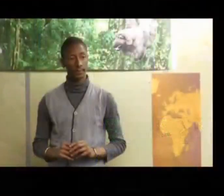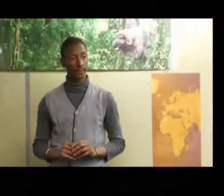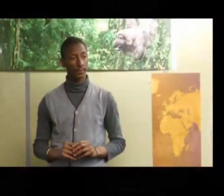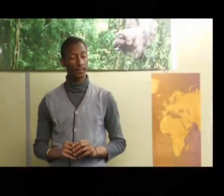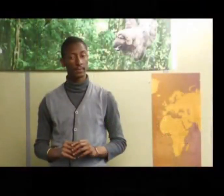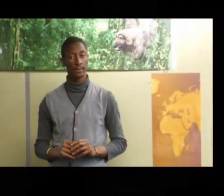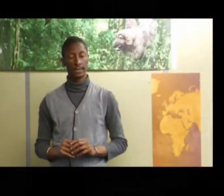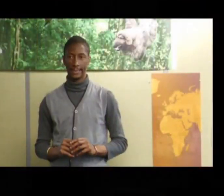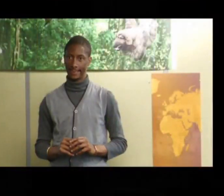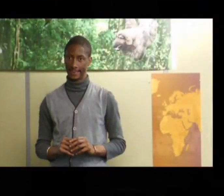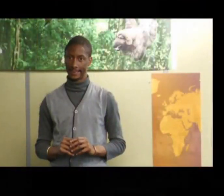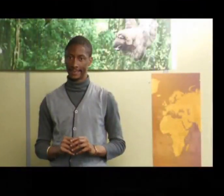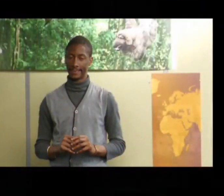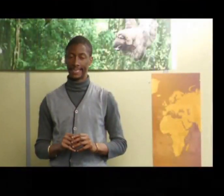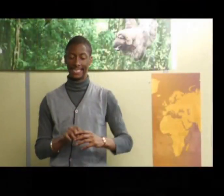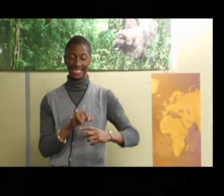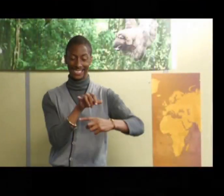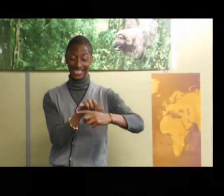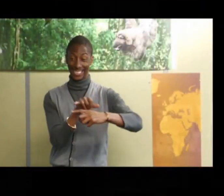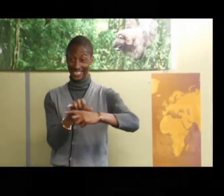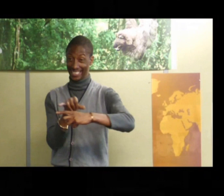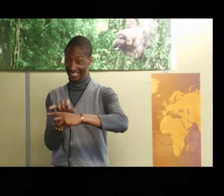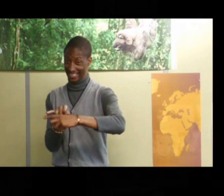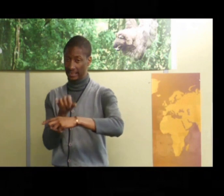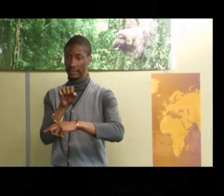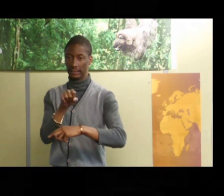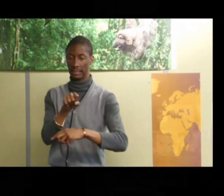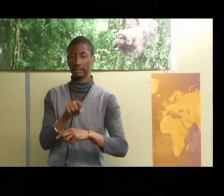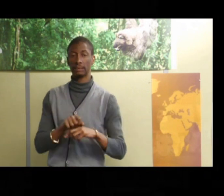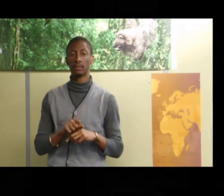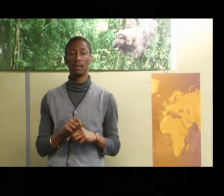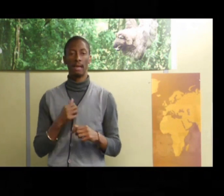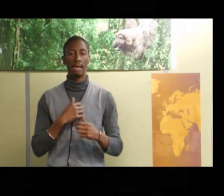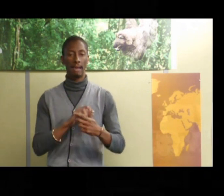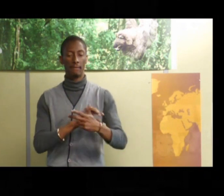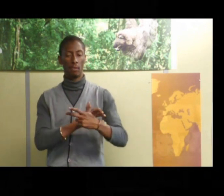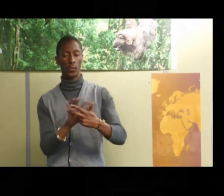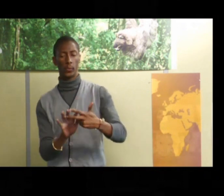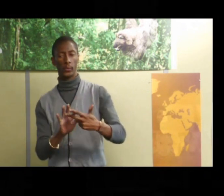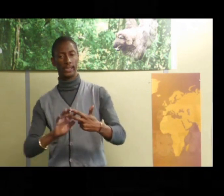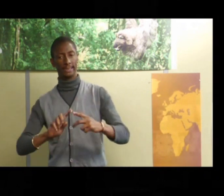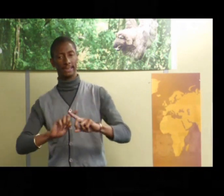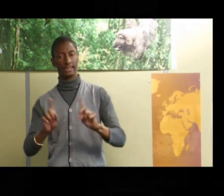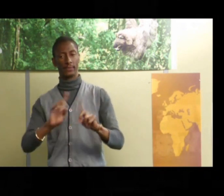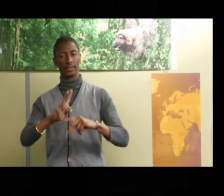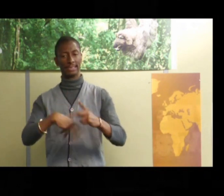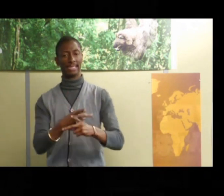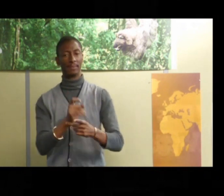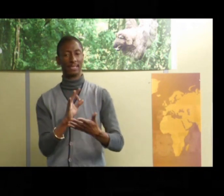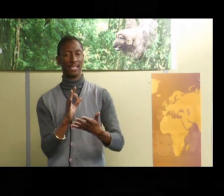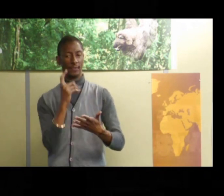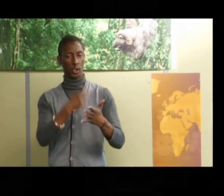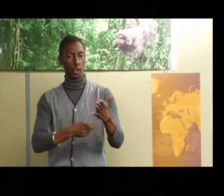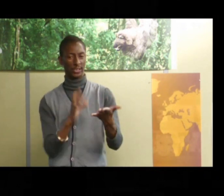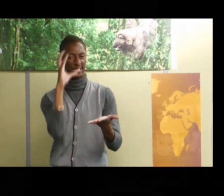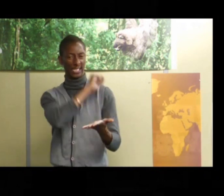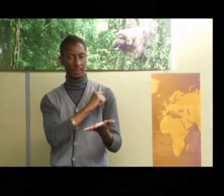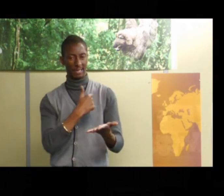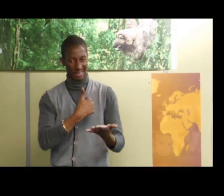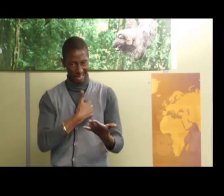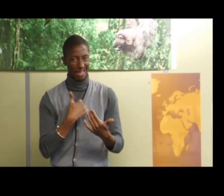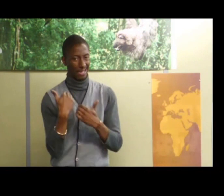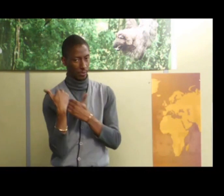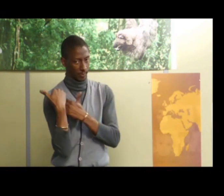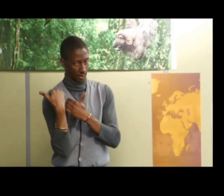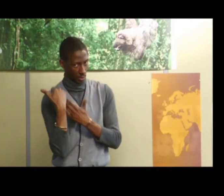Big words, but I will. We have three different types of estimating that I do, and